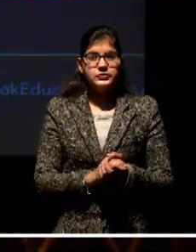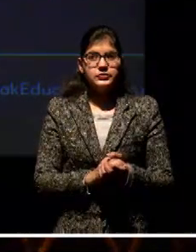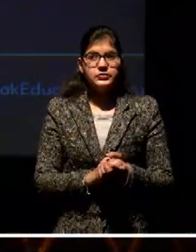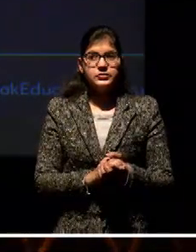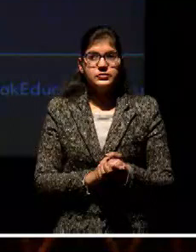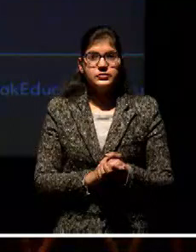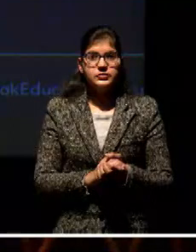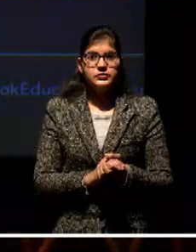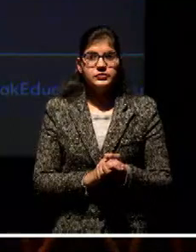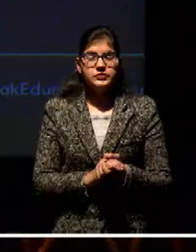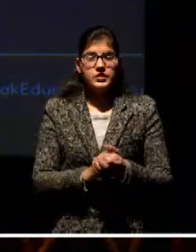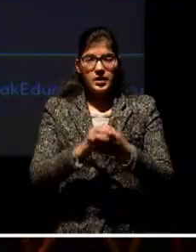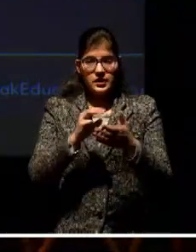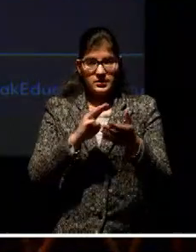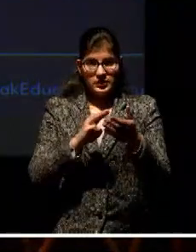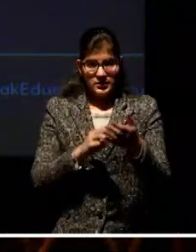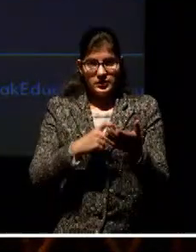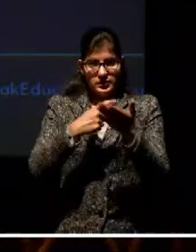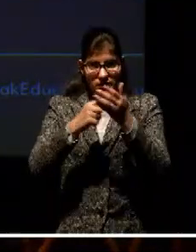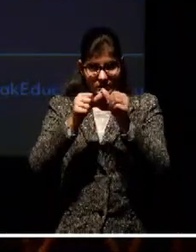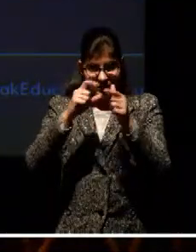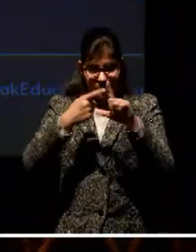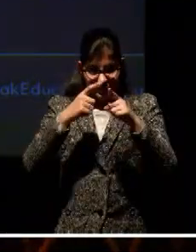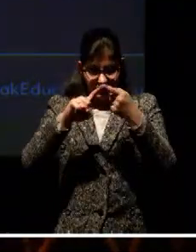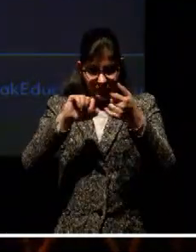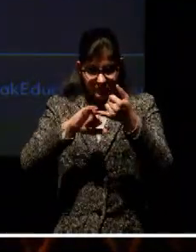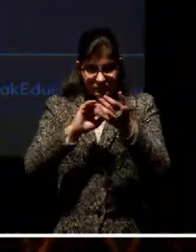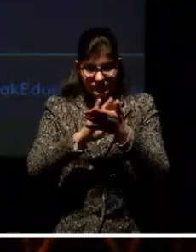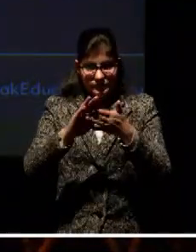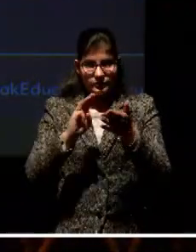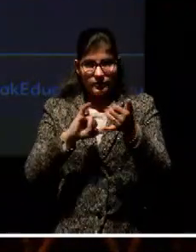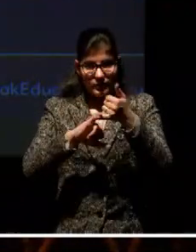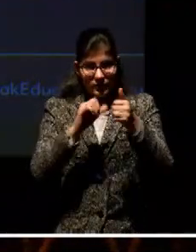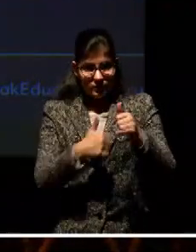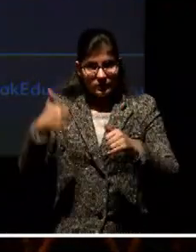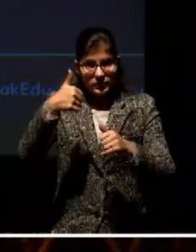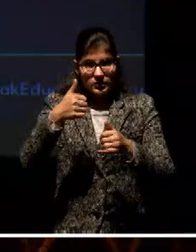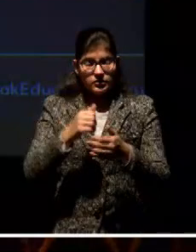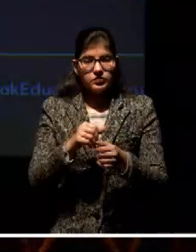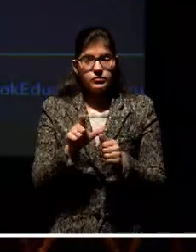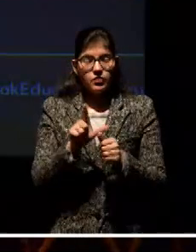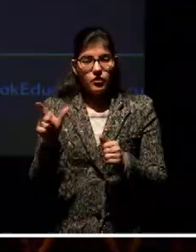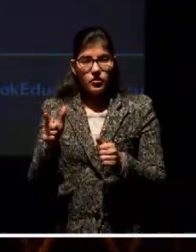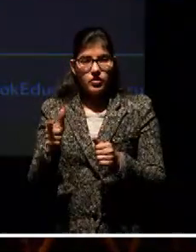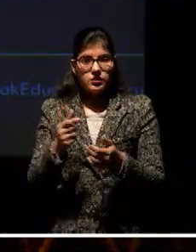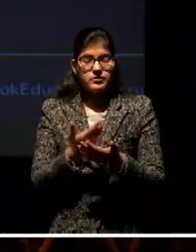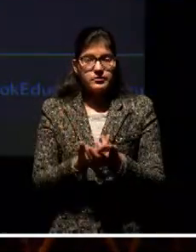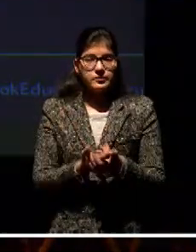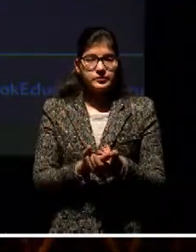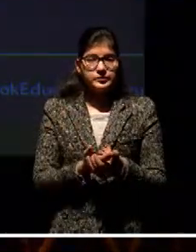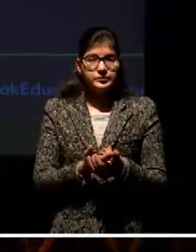Respected Mr. Rajesh Agarwalji, Secretary to the Ministry for which we are holding this